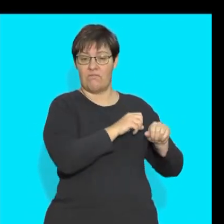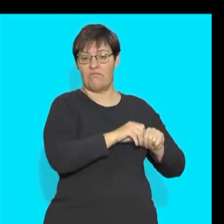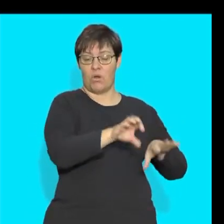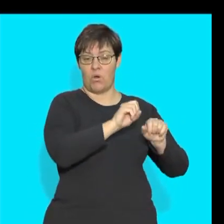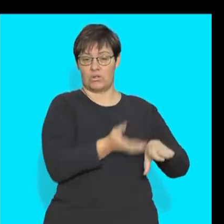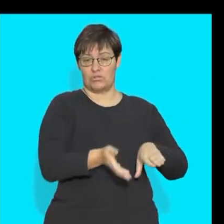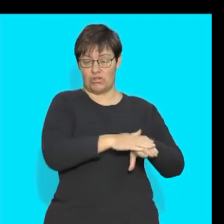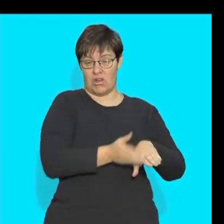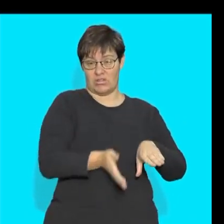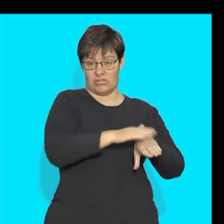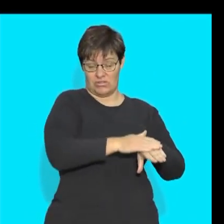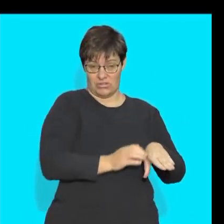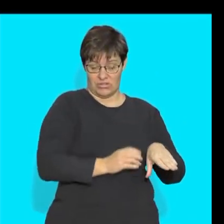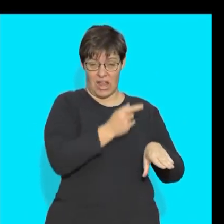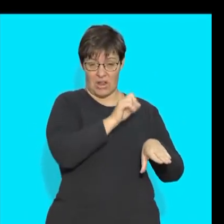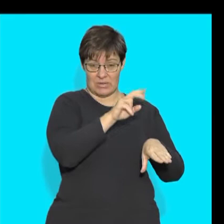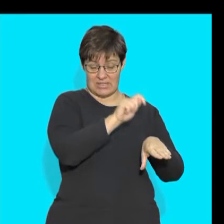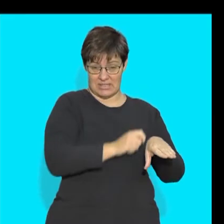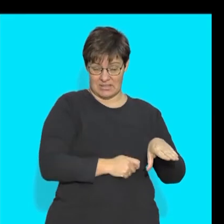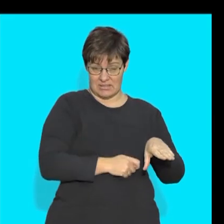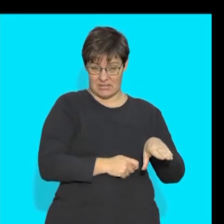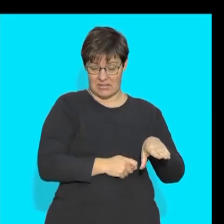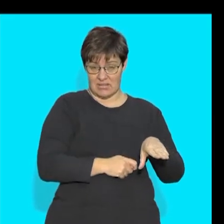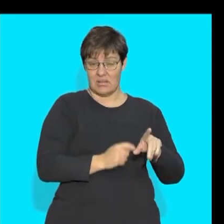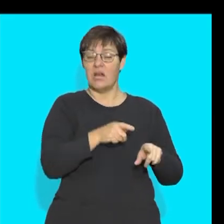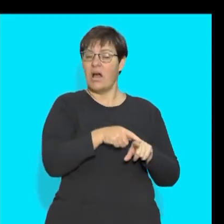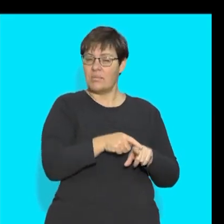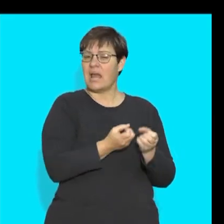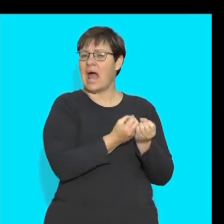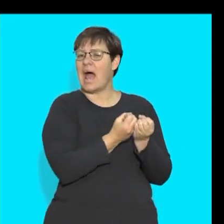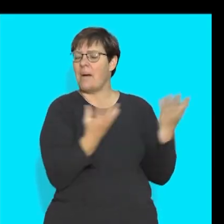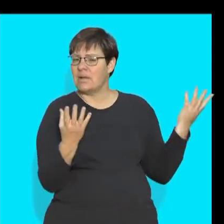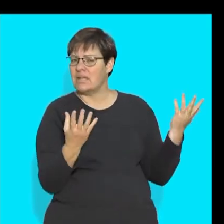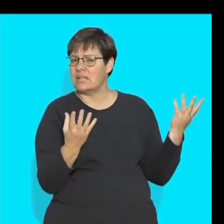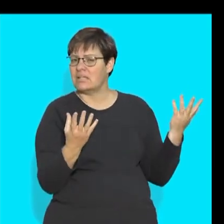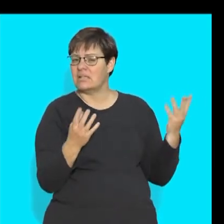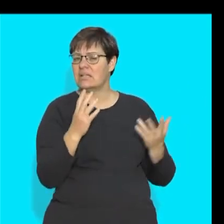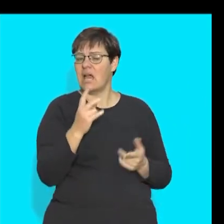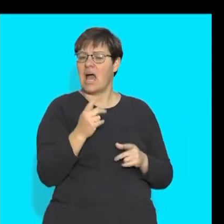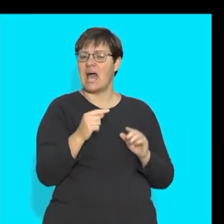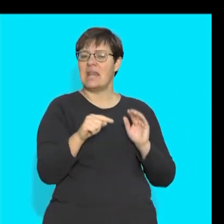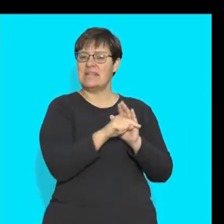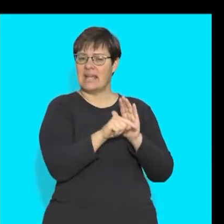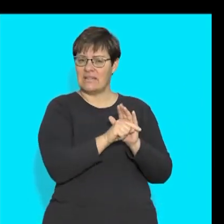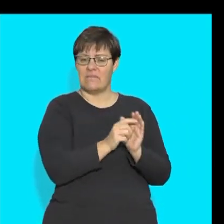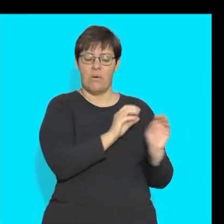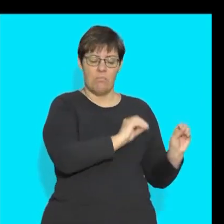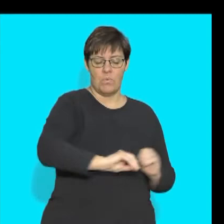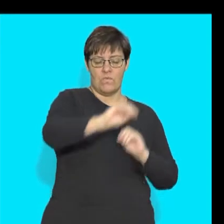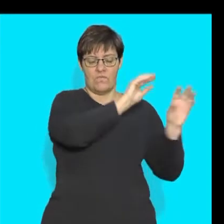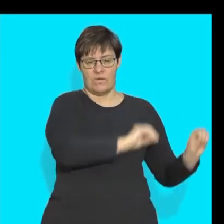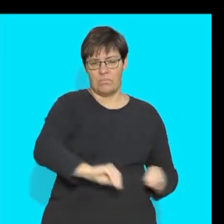of flow of charge. So when we talk about measuring current, we're going, how many electrons are going to